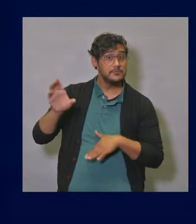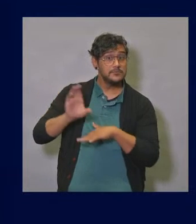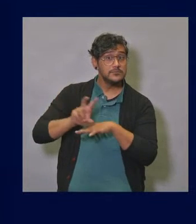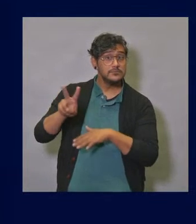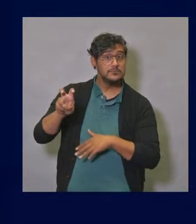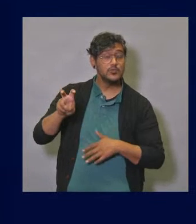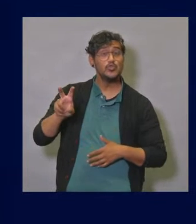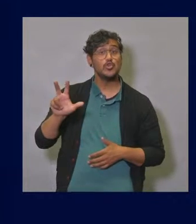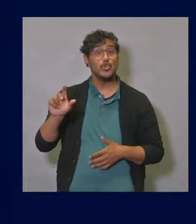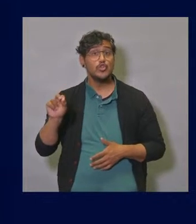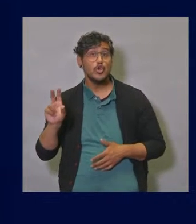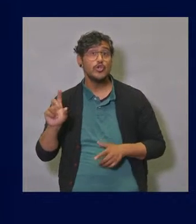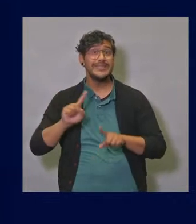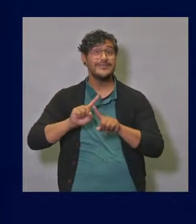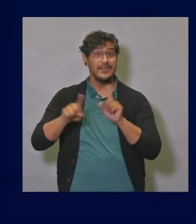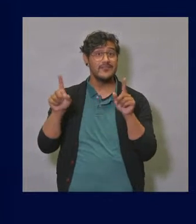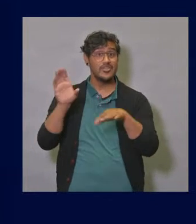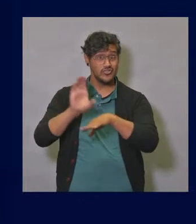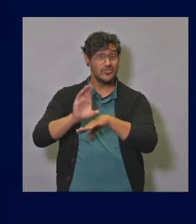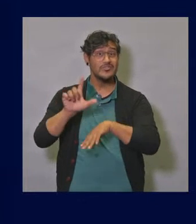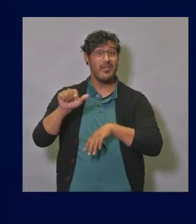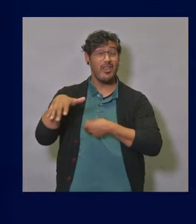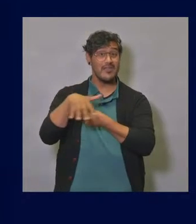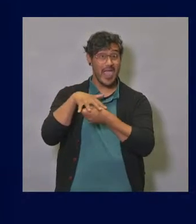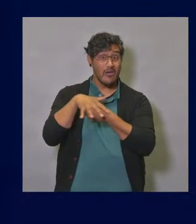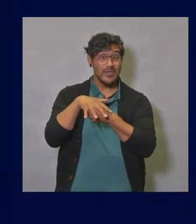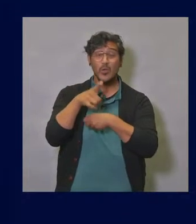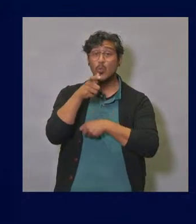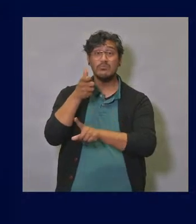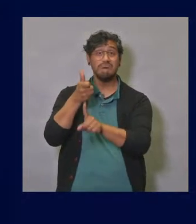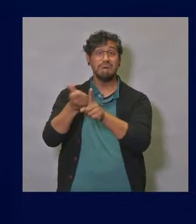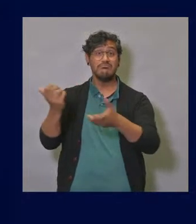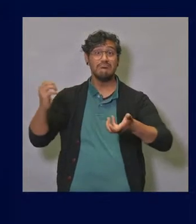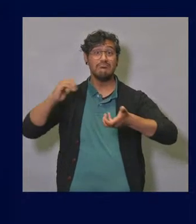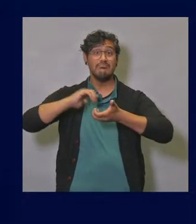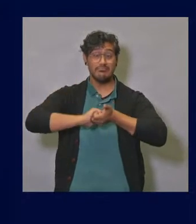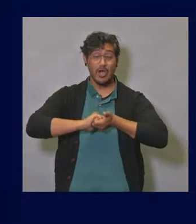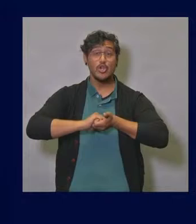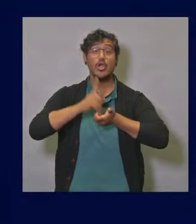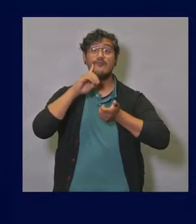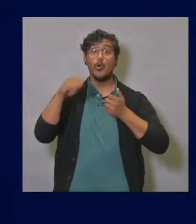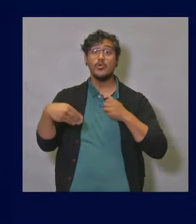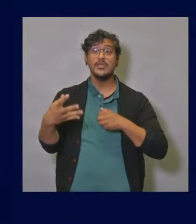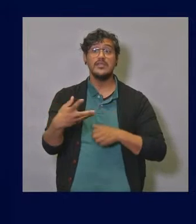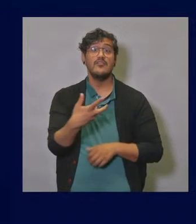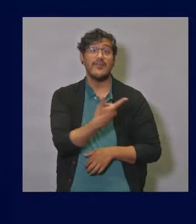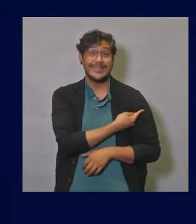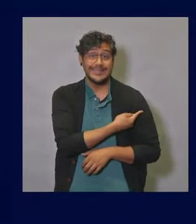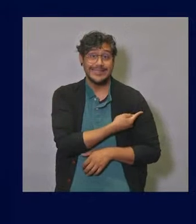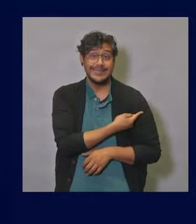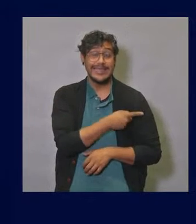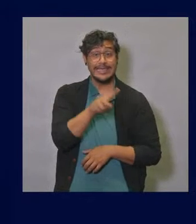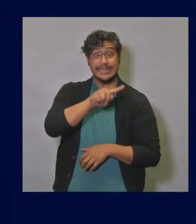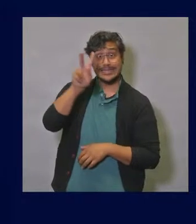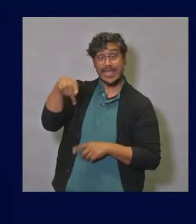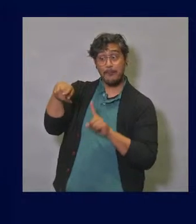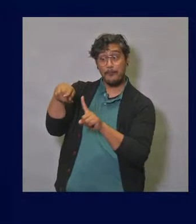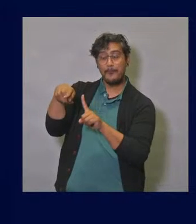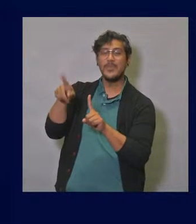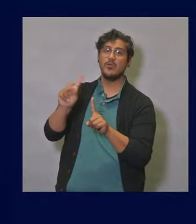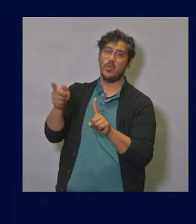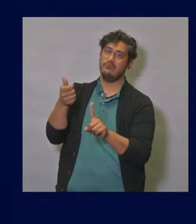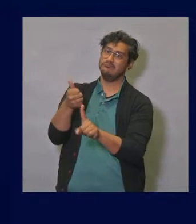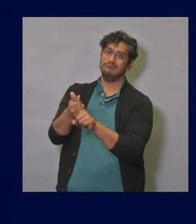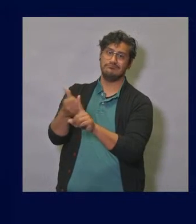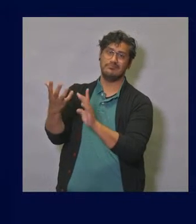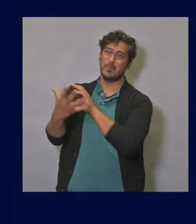230 congregations across LA County that are partnering with us to deliver vaccines in zip codes where we have high rates of